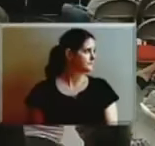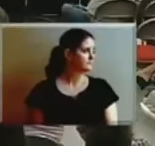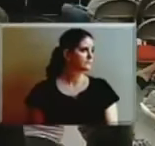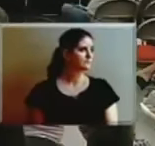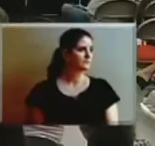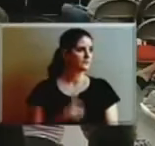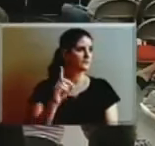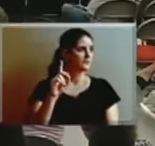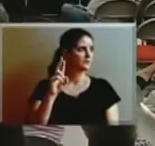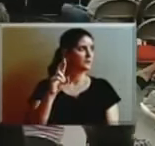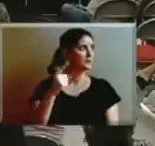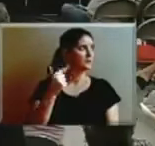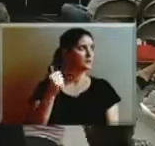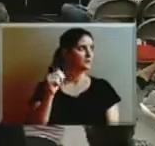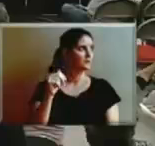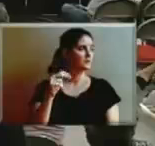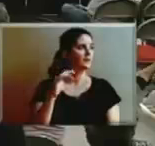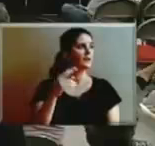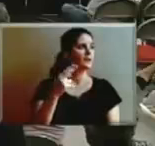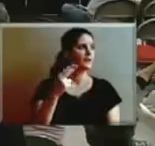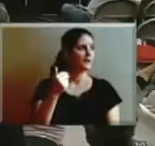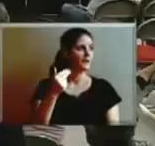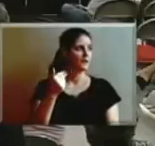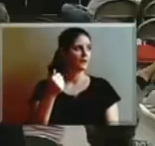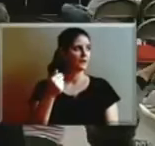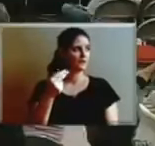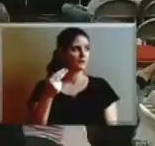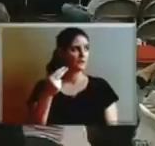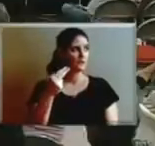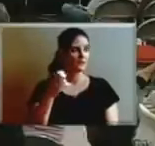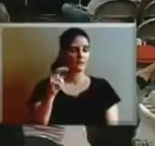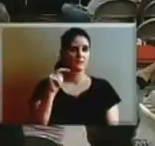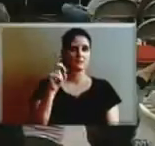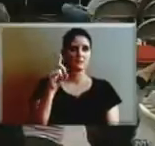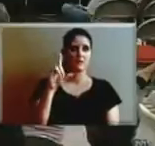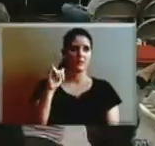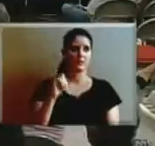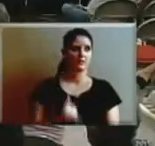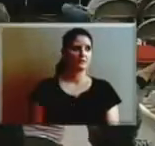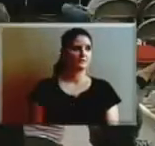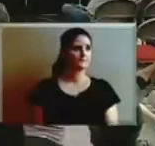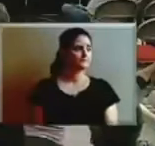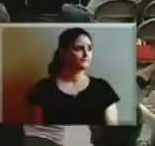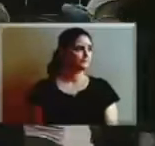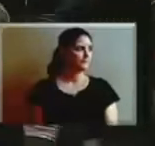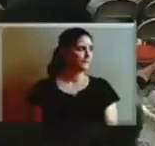Dr. Hargens? Dr. Hensley. Chief Academic Officer, Dr. Hensley.